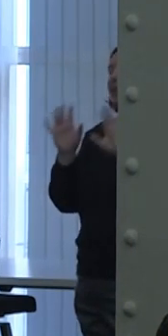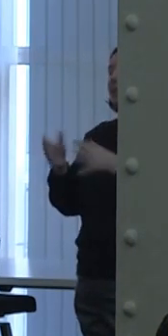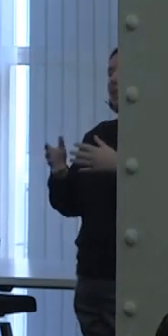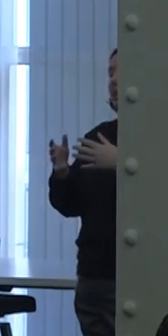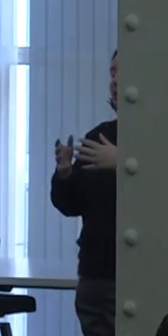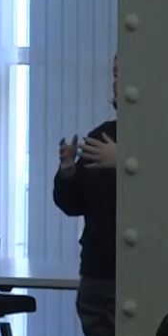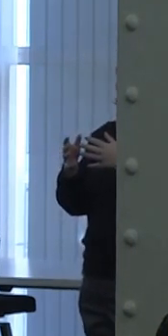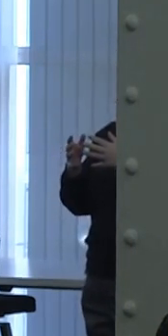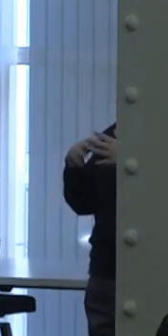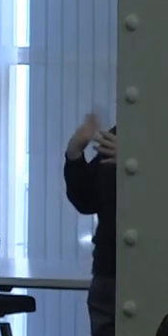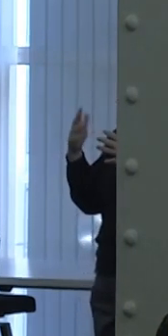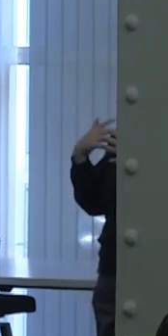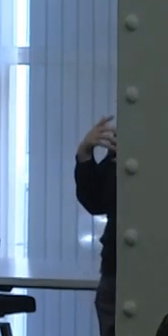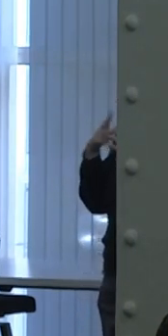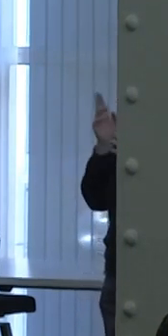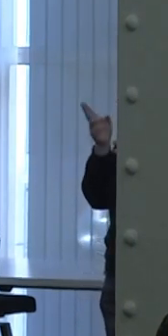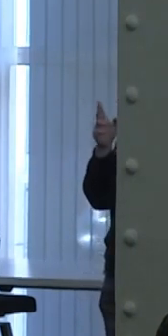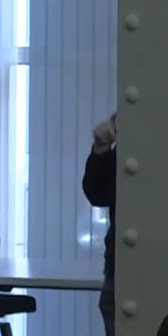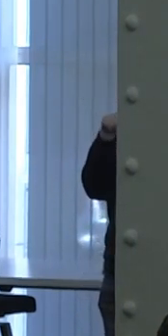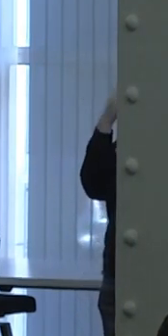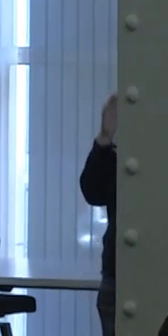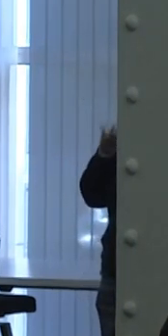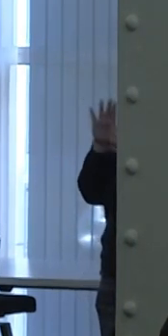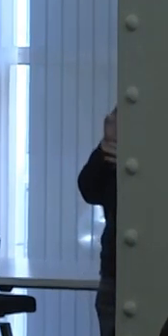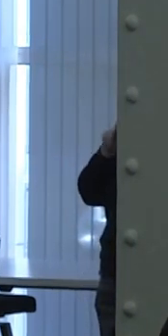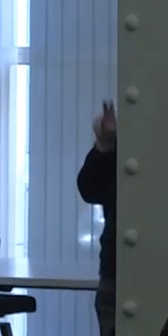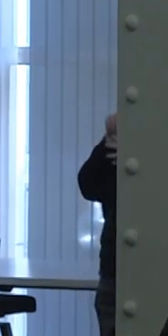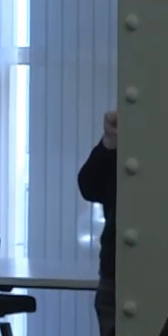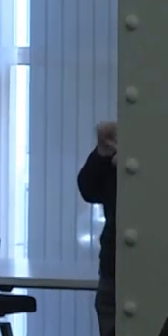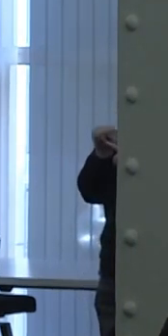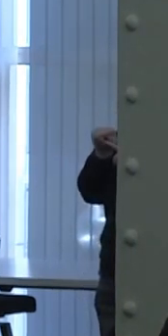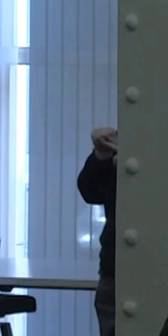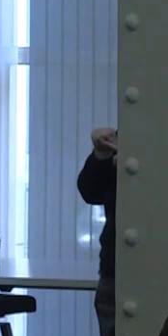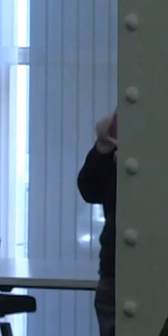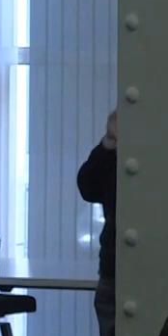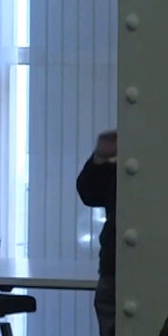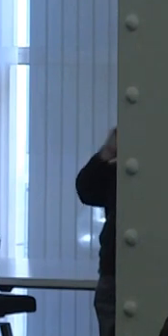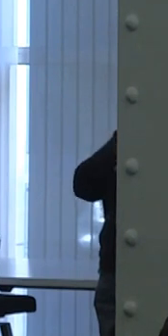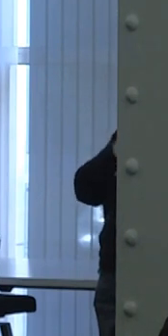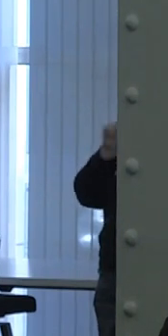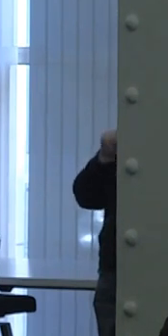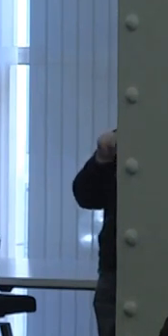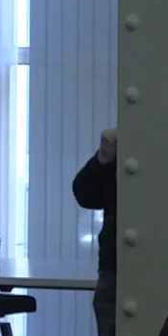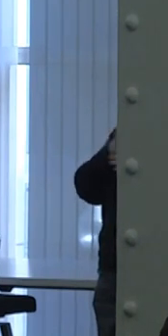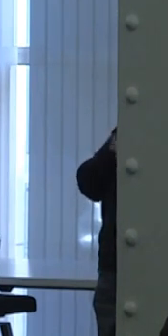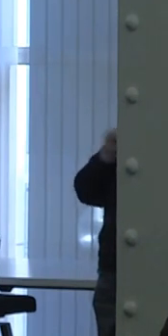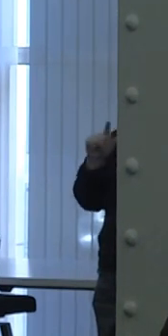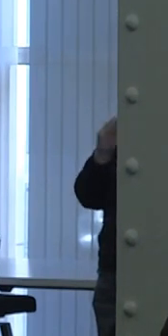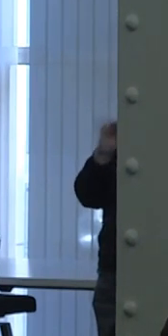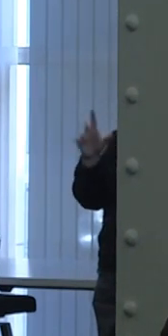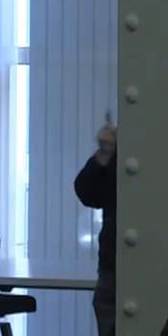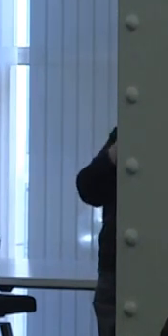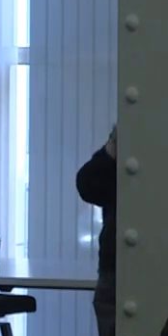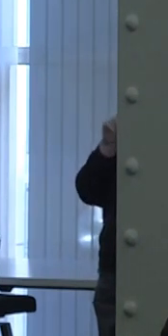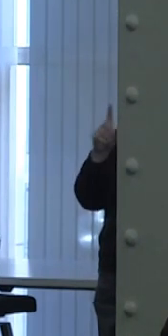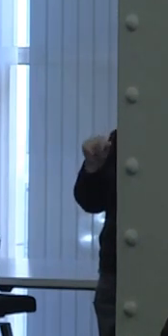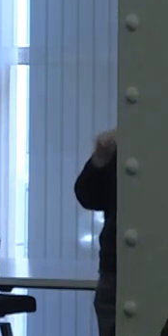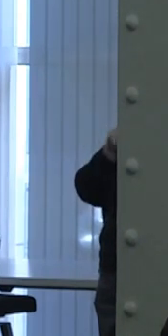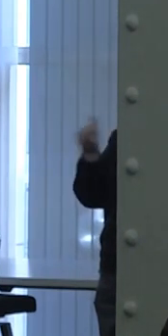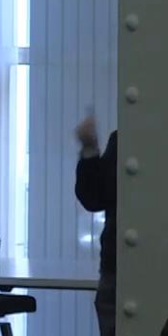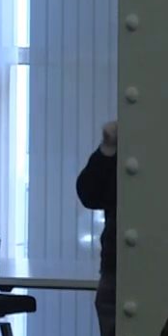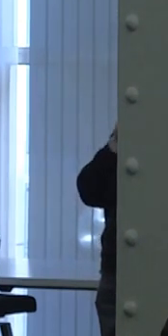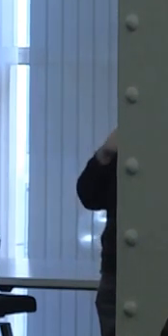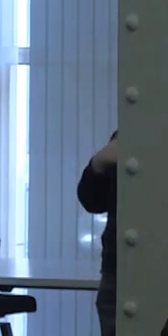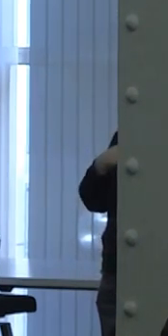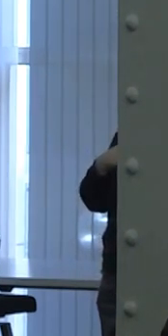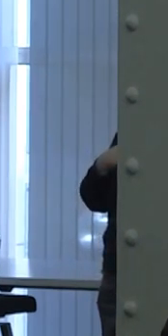historically black colleges and universities are meeting the needs of students with disabilities who also happen to